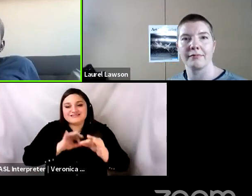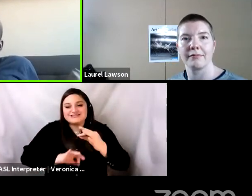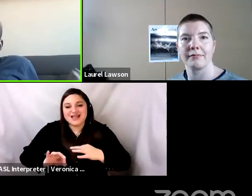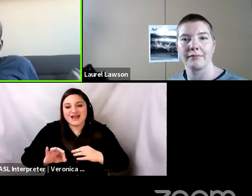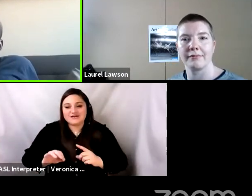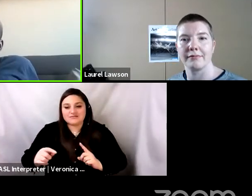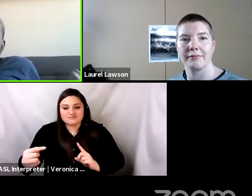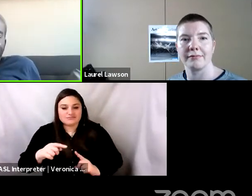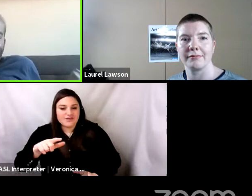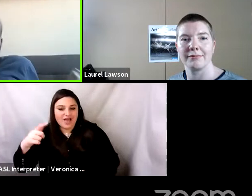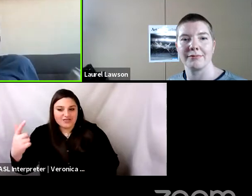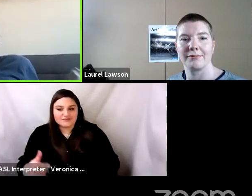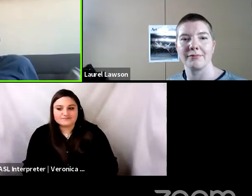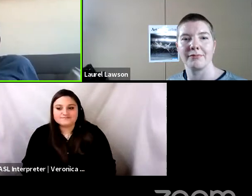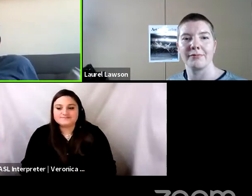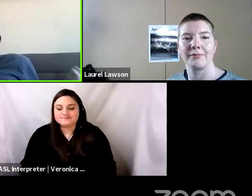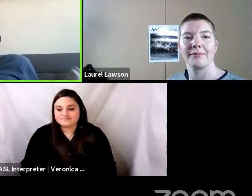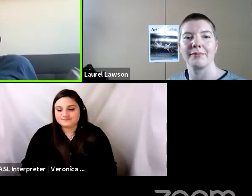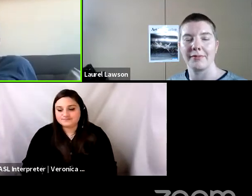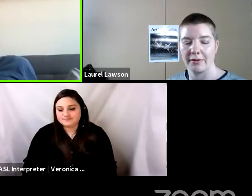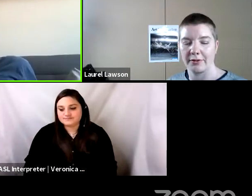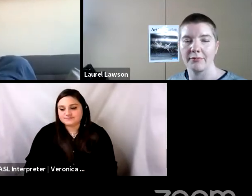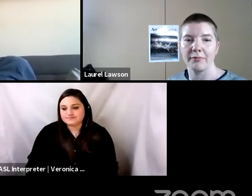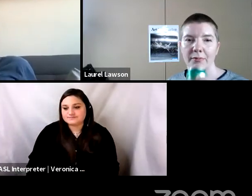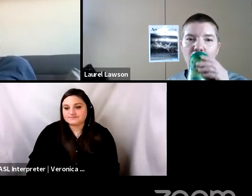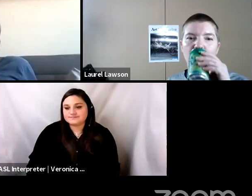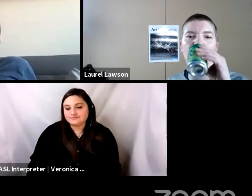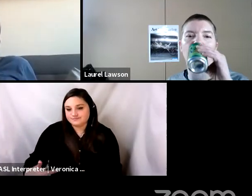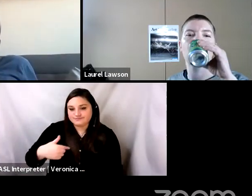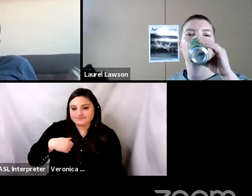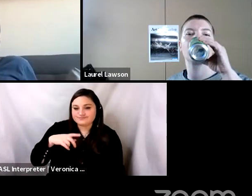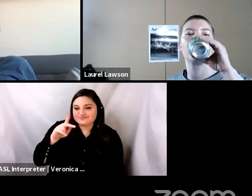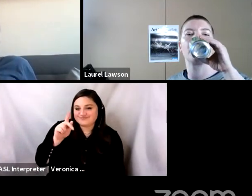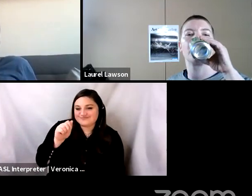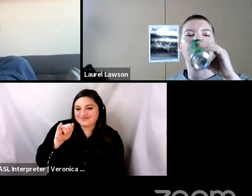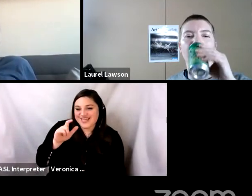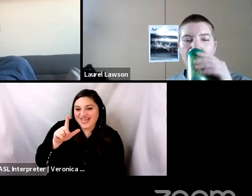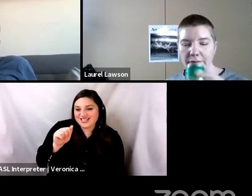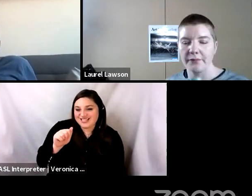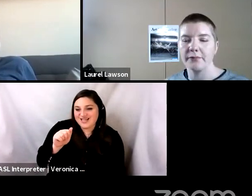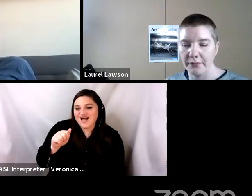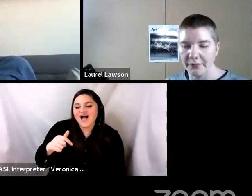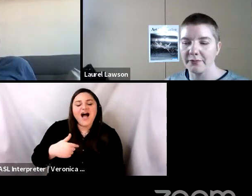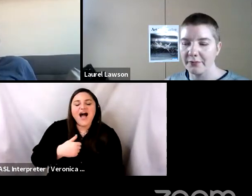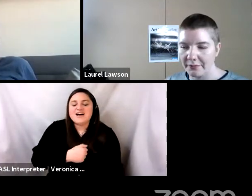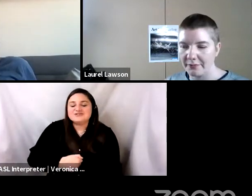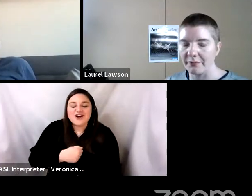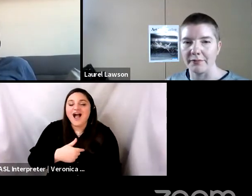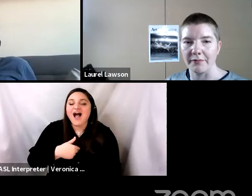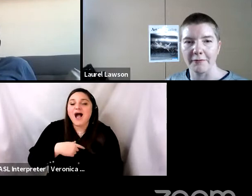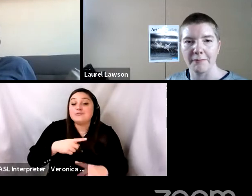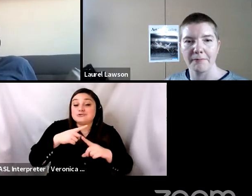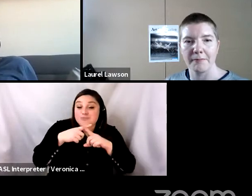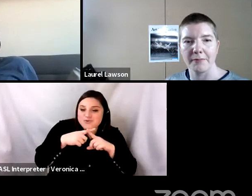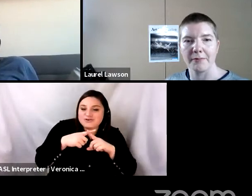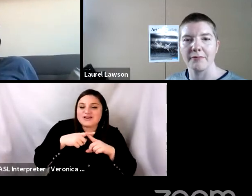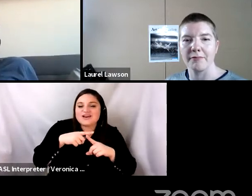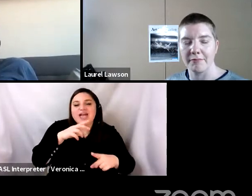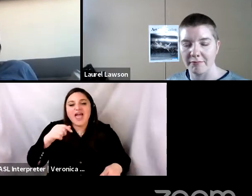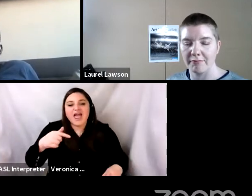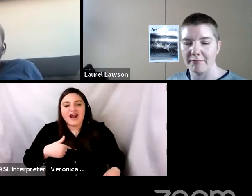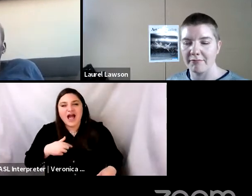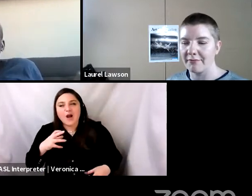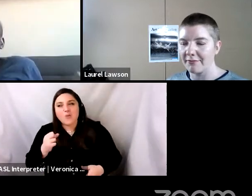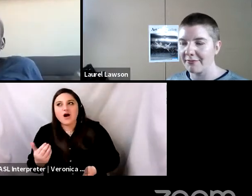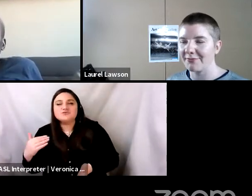You're muted, Kayla. This is Kayla speaking. I was just repeating it out loud auditorily so it can like sink in. I